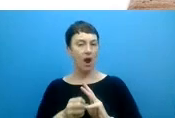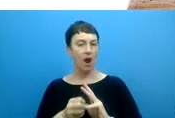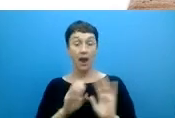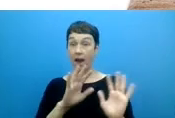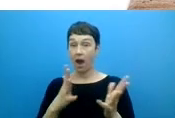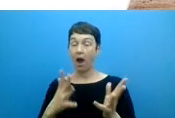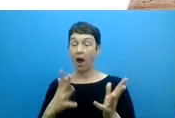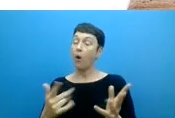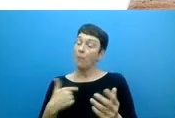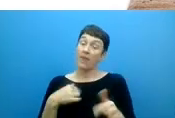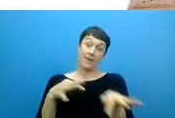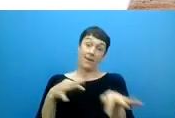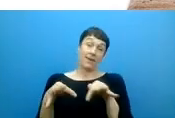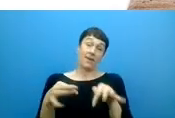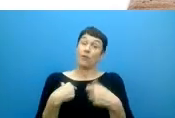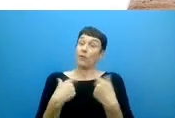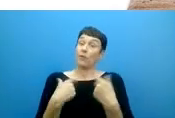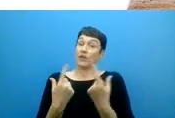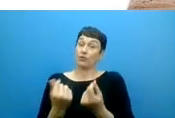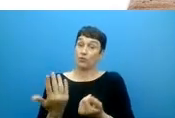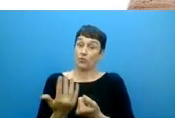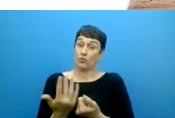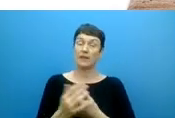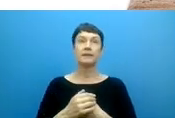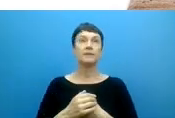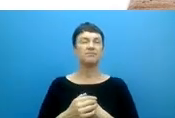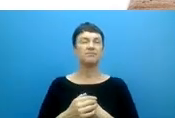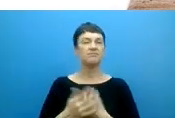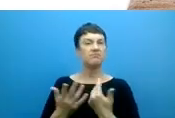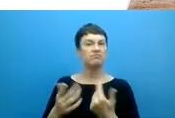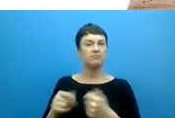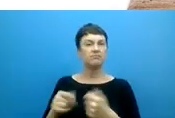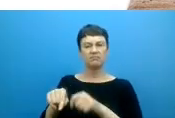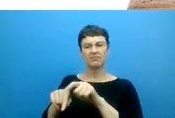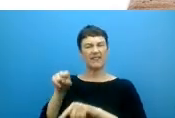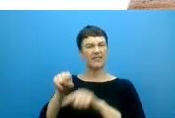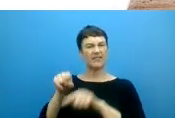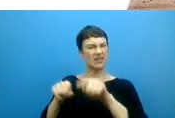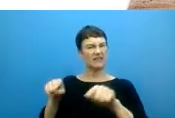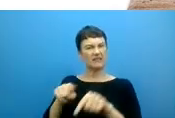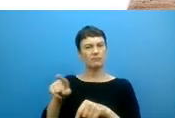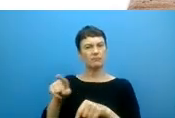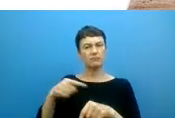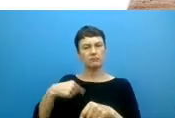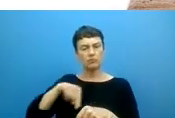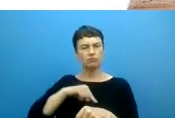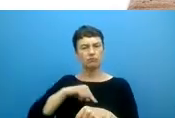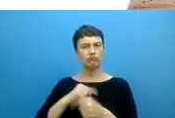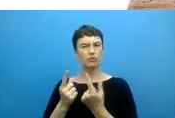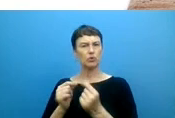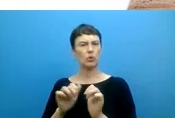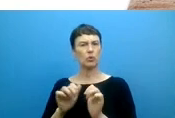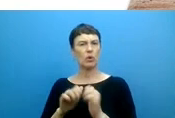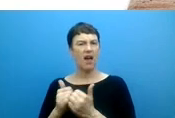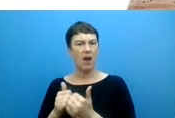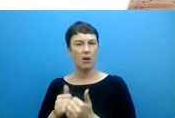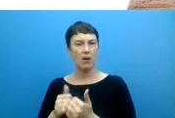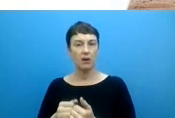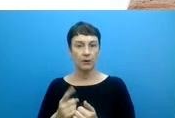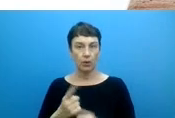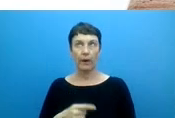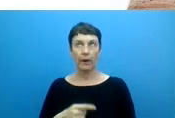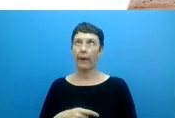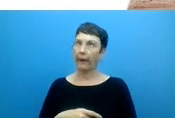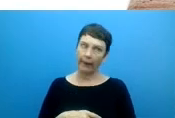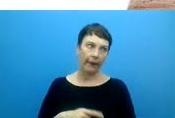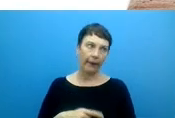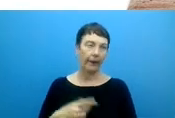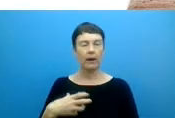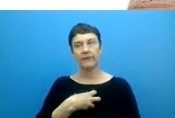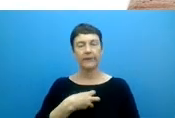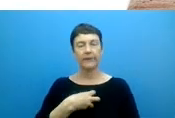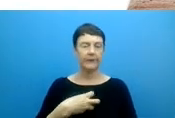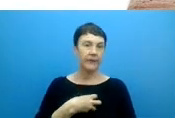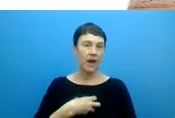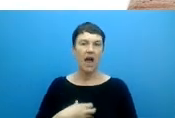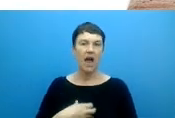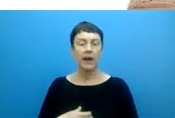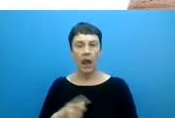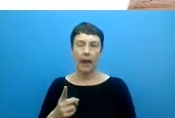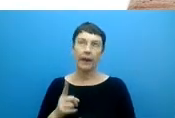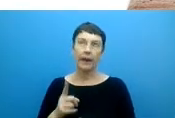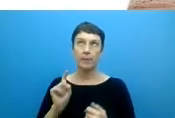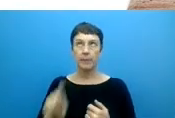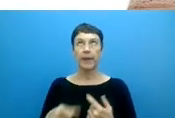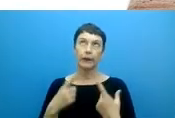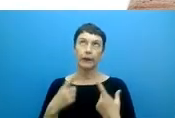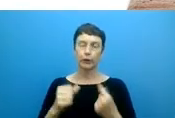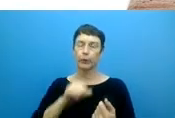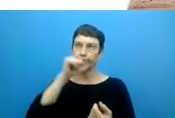space. So practicing diversity in a space does not have to come across as corny or you're ticking off a specific box, because that's